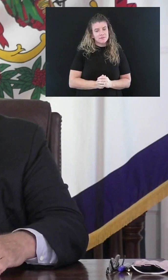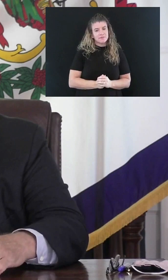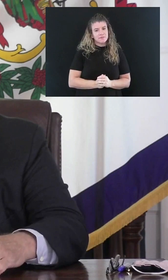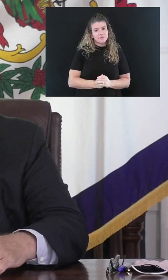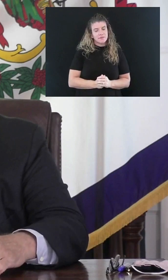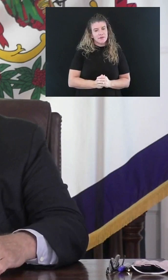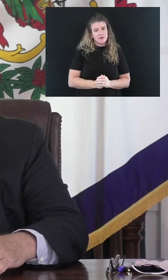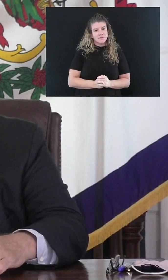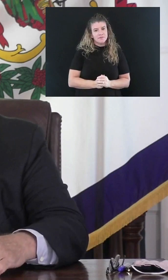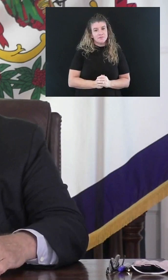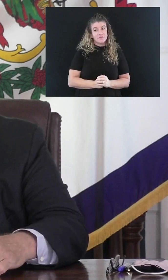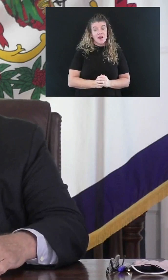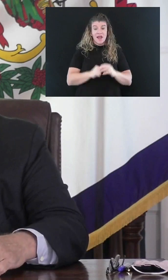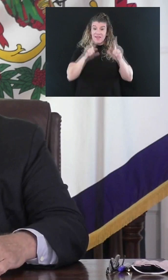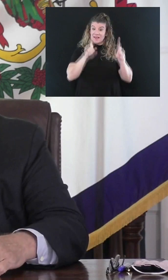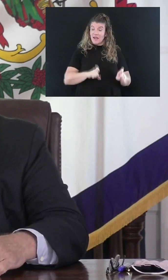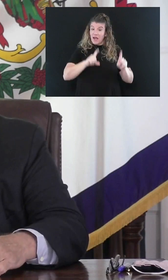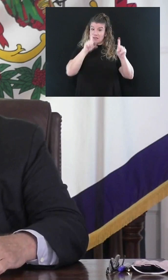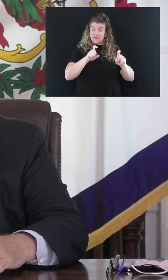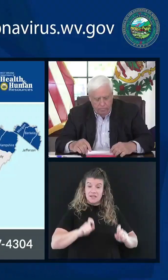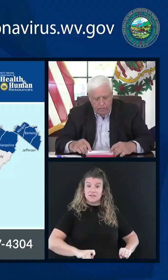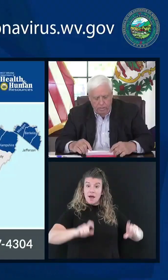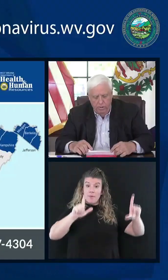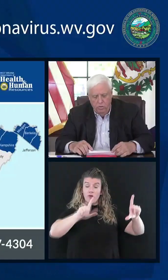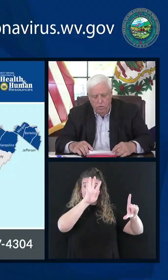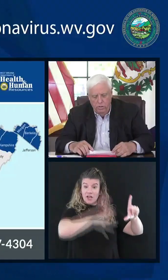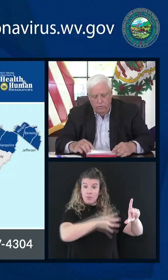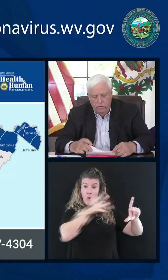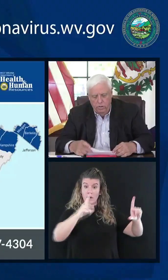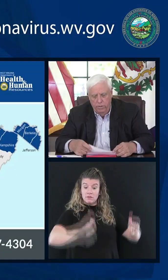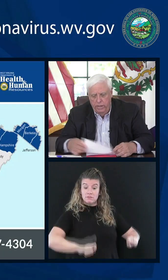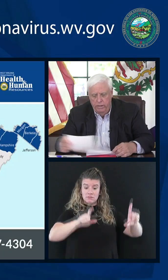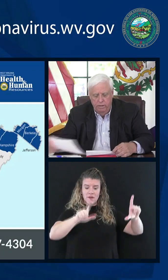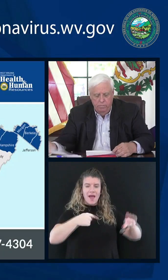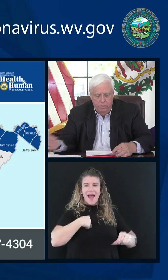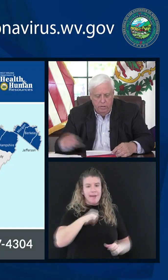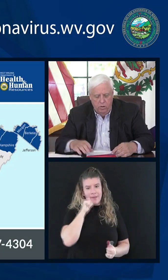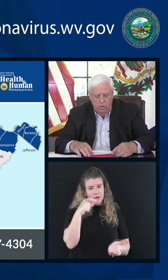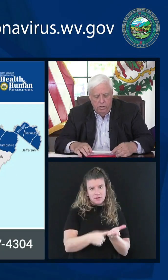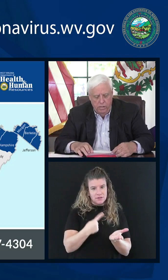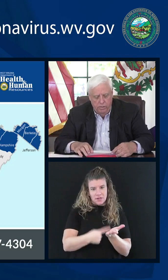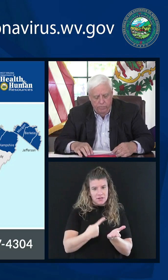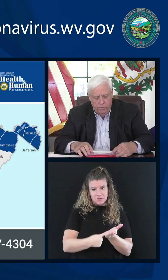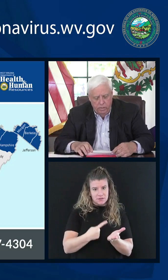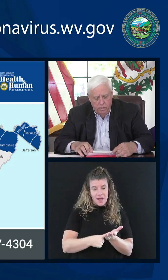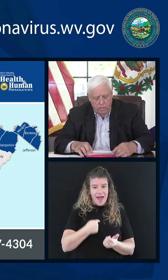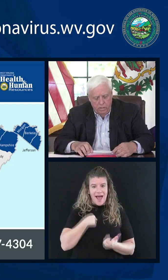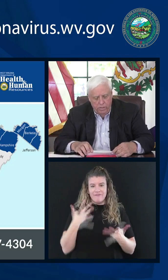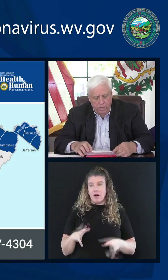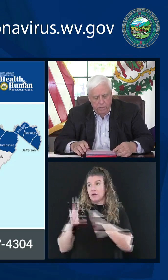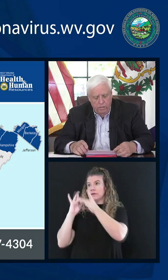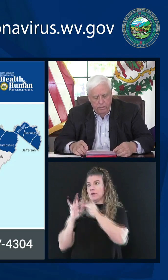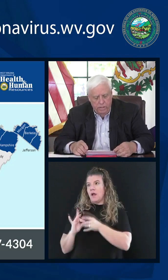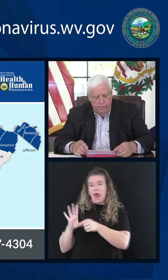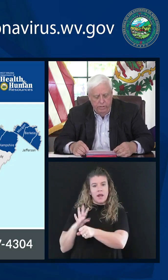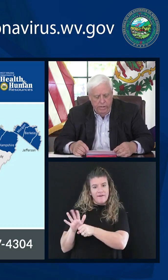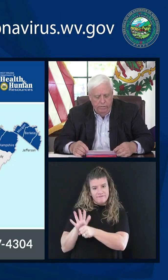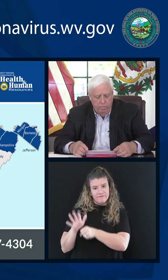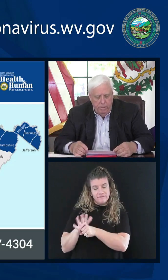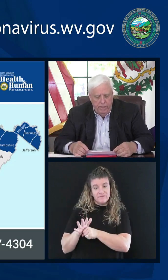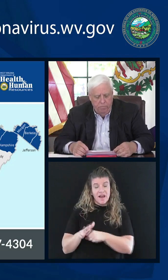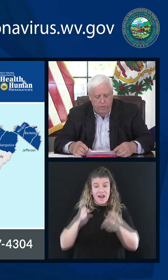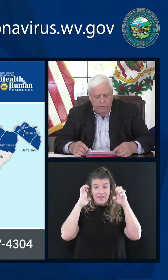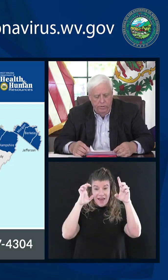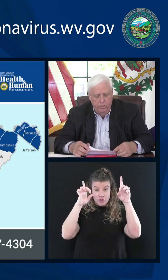All the testing is up on the dashboard. I'm not going to go through all that. I've been long enough. The